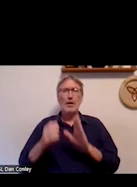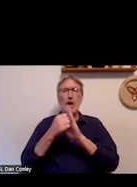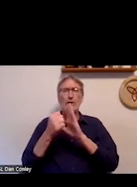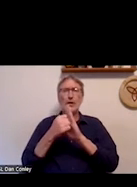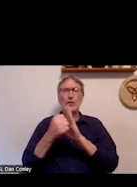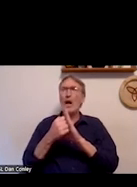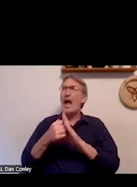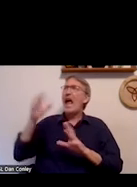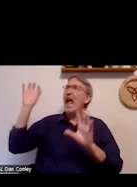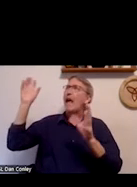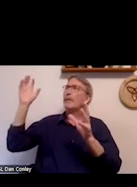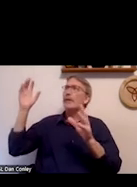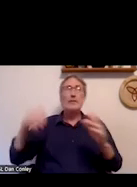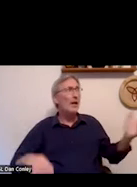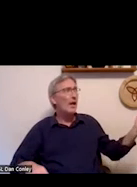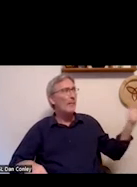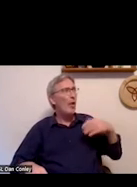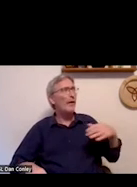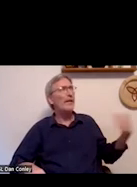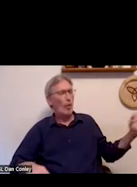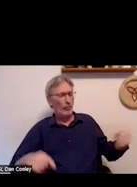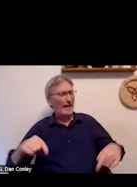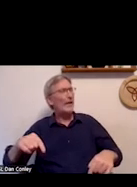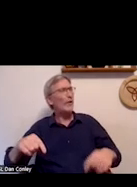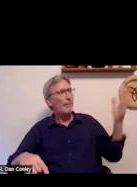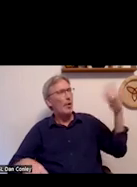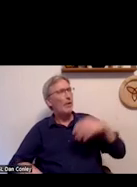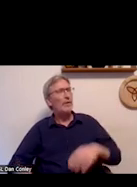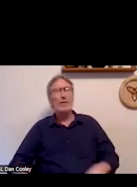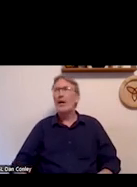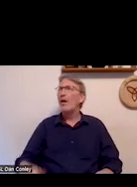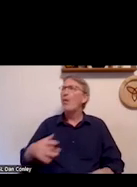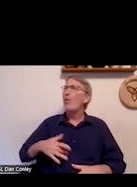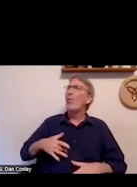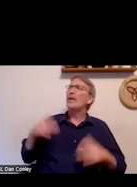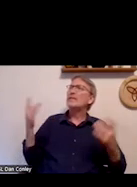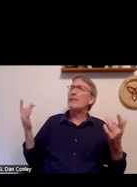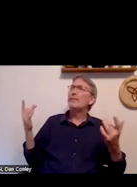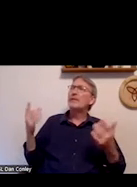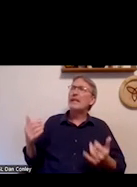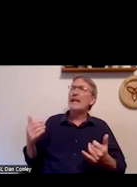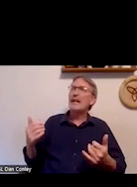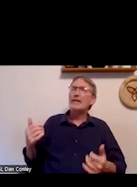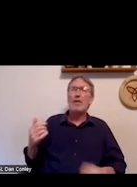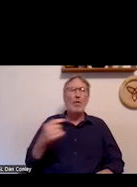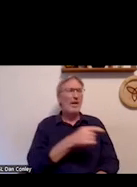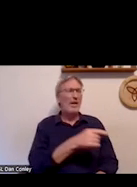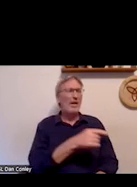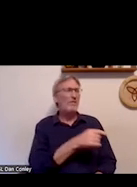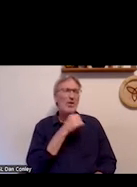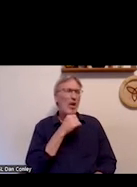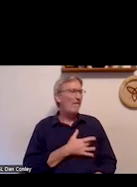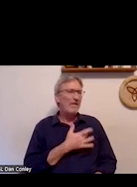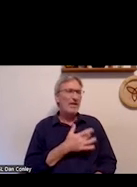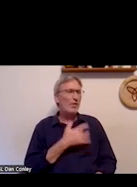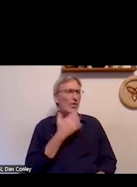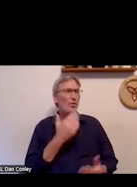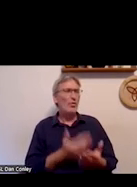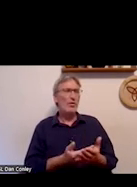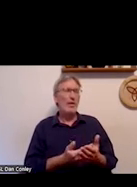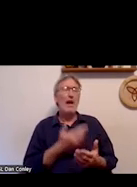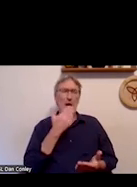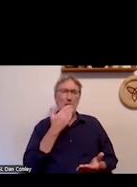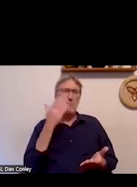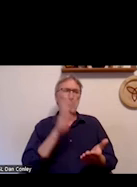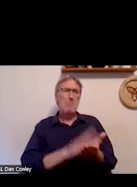Hello, ambulance. Come on in. He's over here. So what's going on today? The little guy's not feeling well. He's been having a rough day. He's